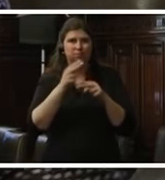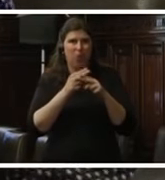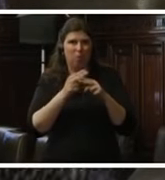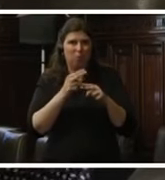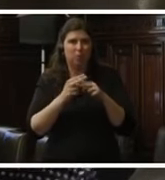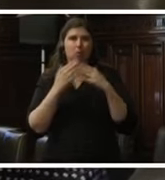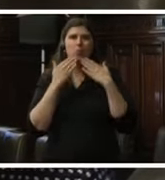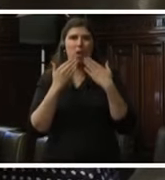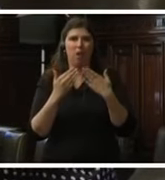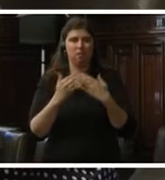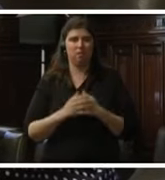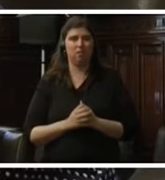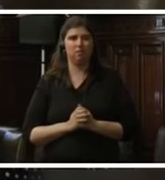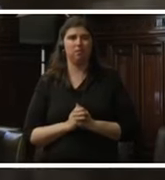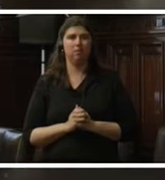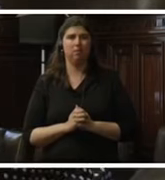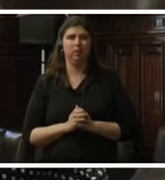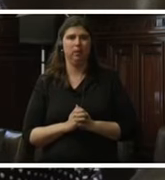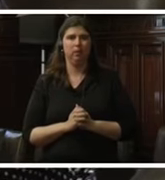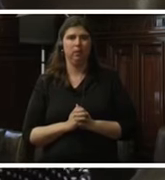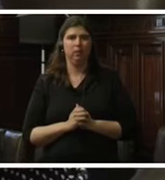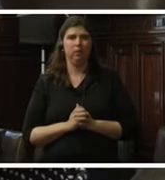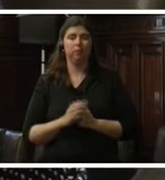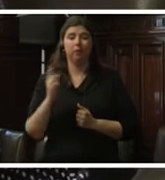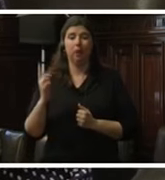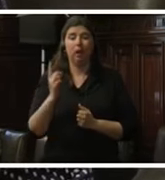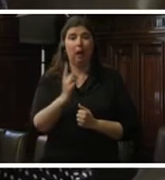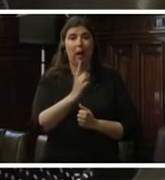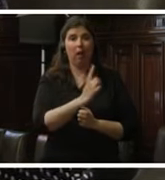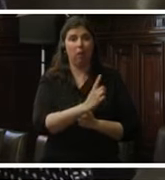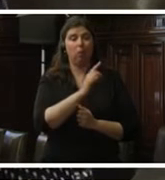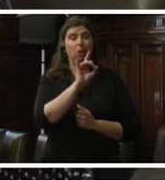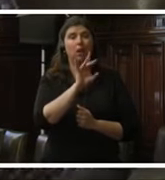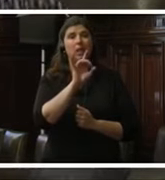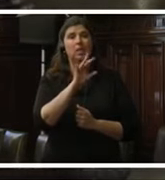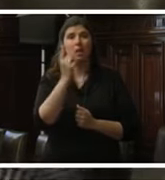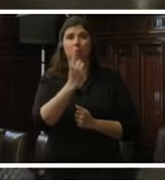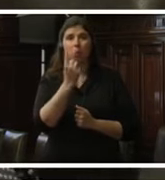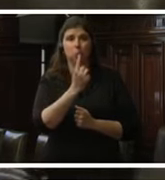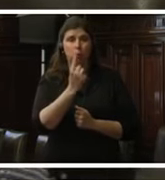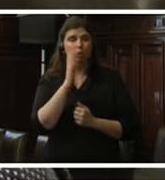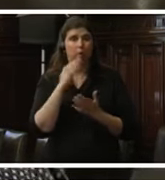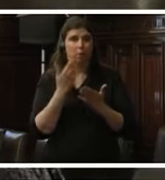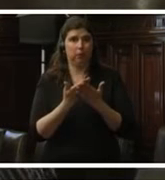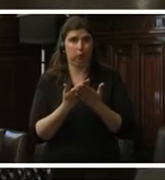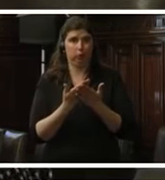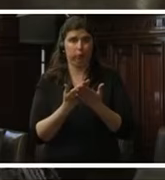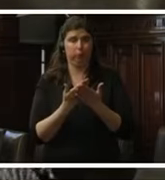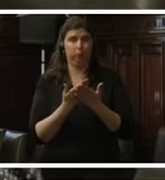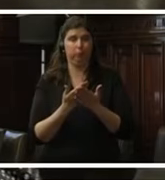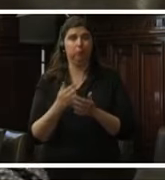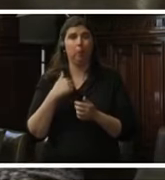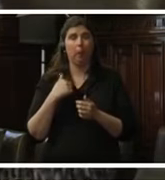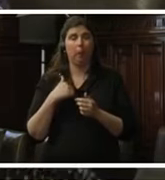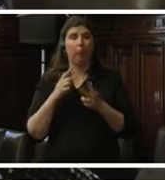Each side will have 15 minutes for the presentation. And I will attempt to assist